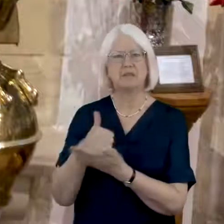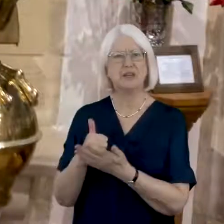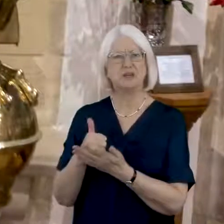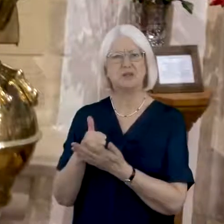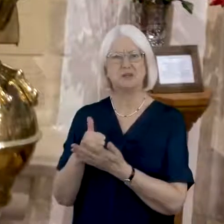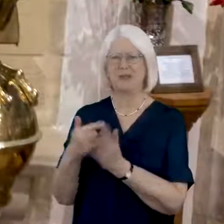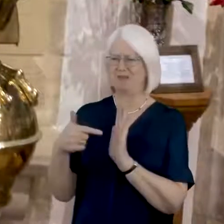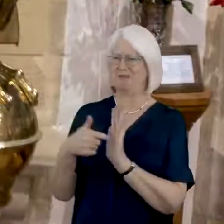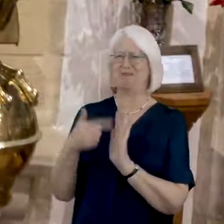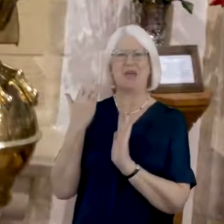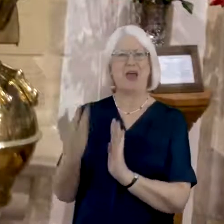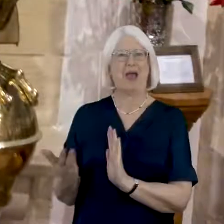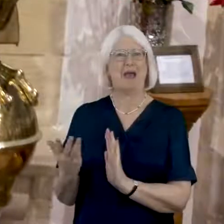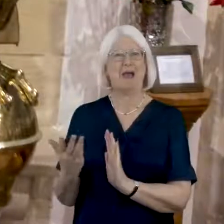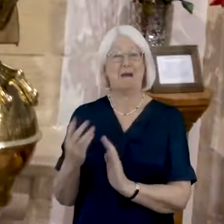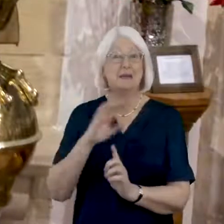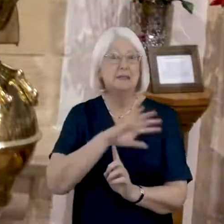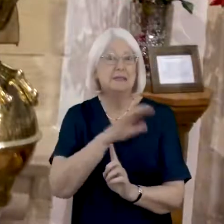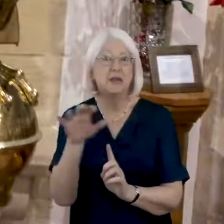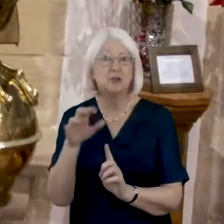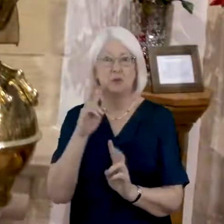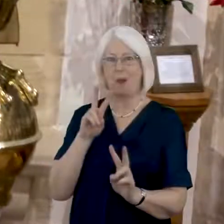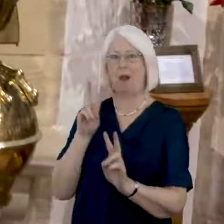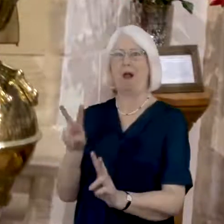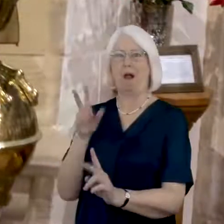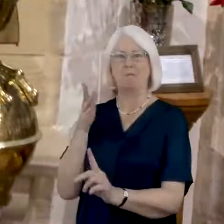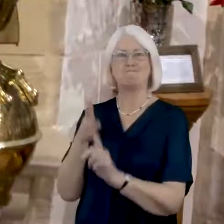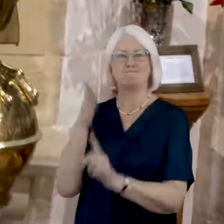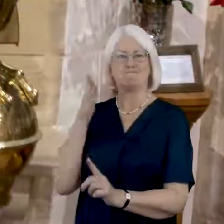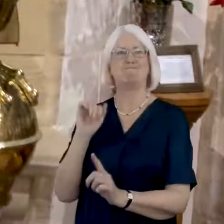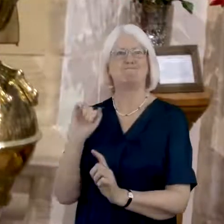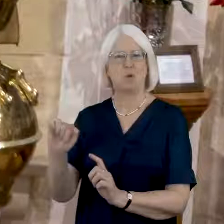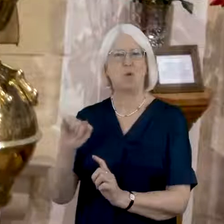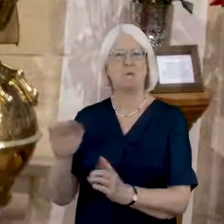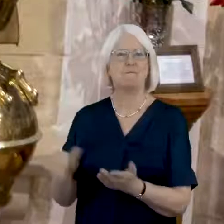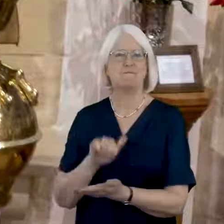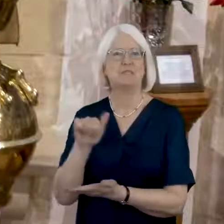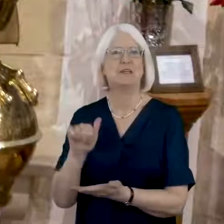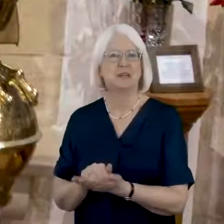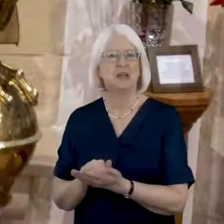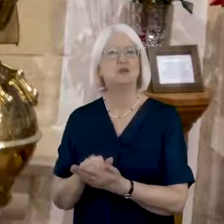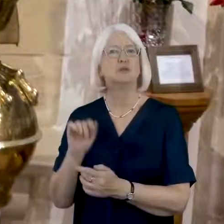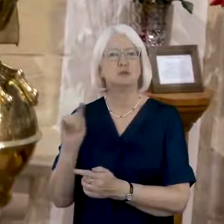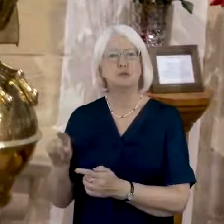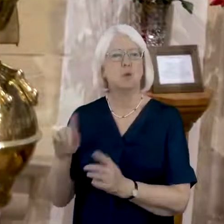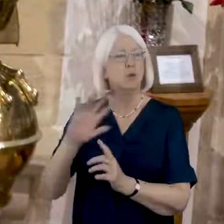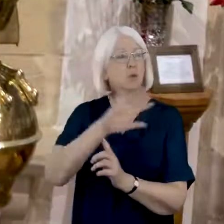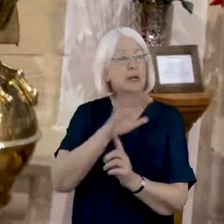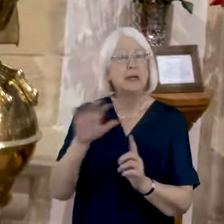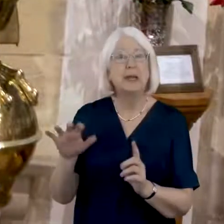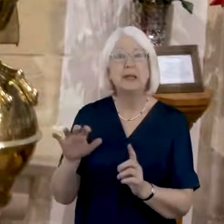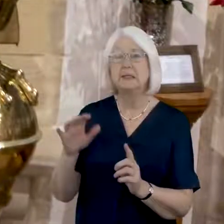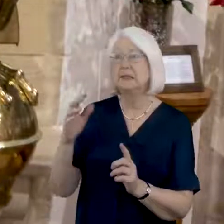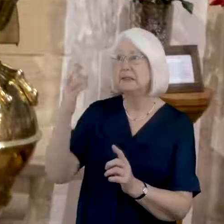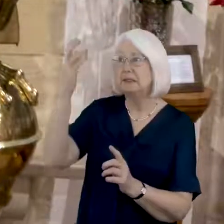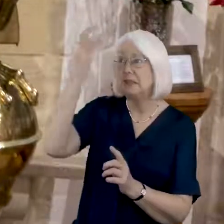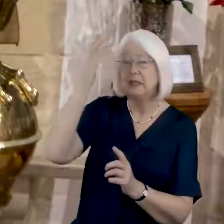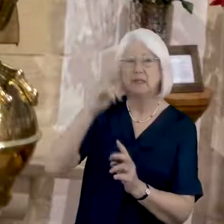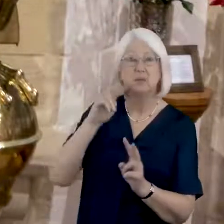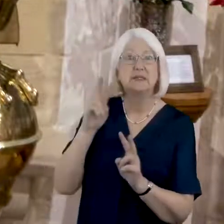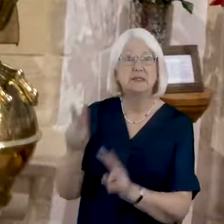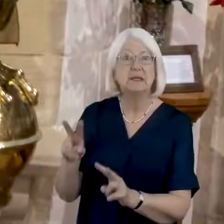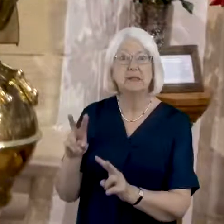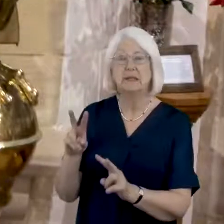The nations shall see your vindication, and all the kings your glory, and you shall be called by a